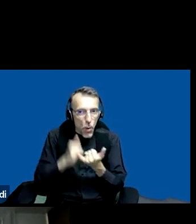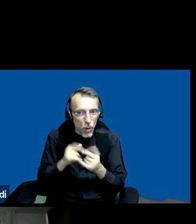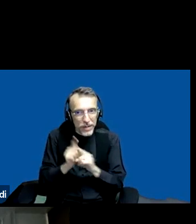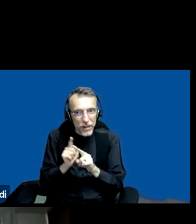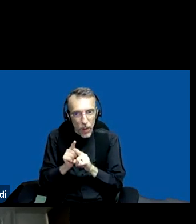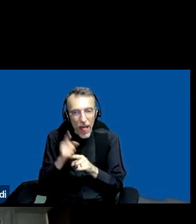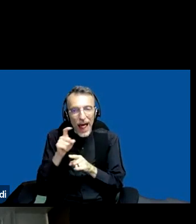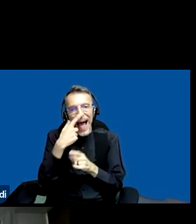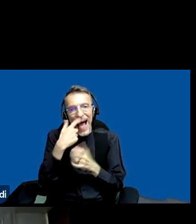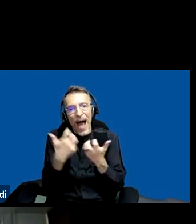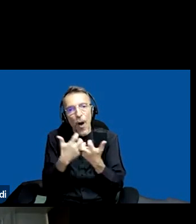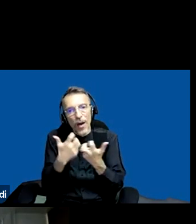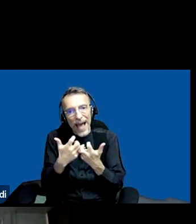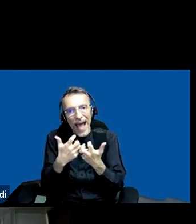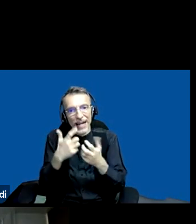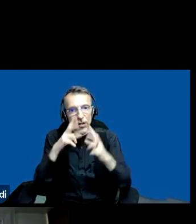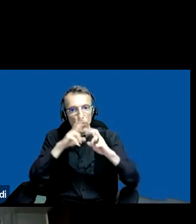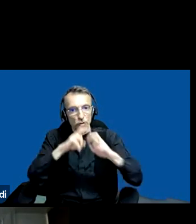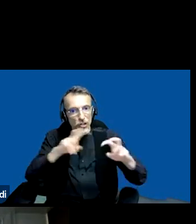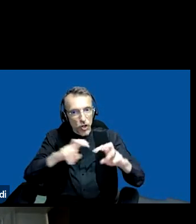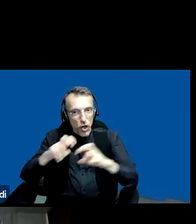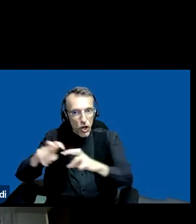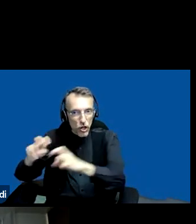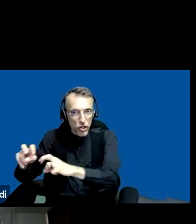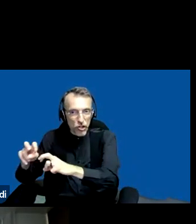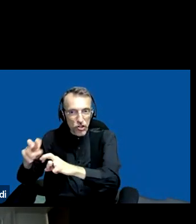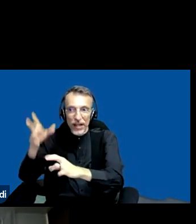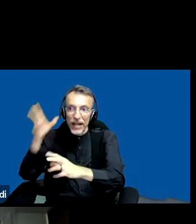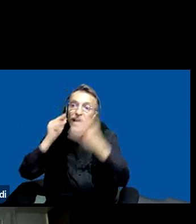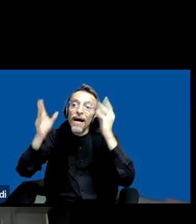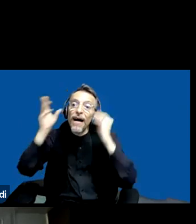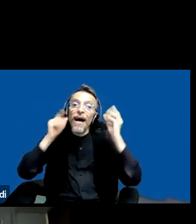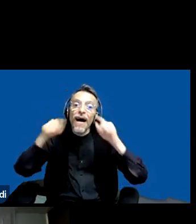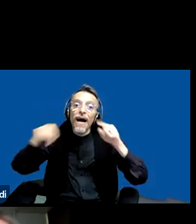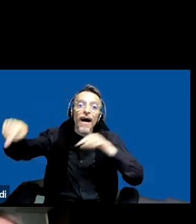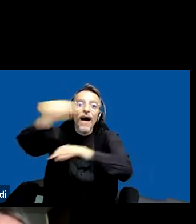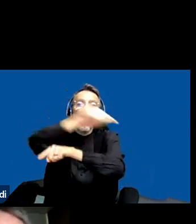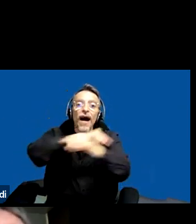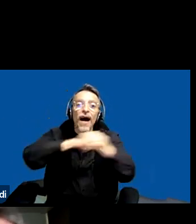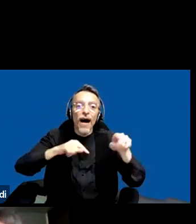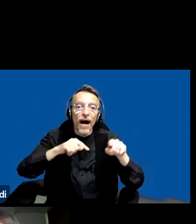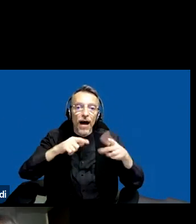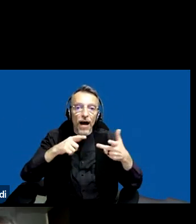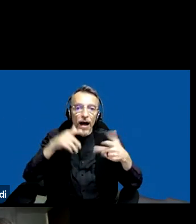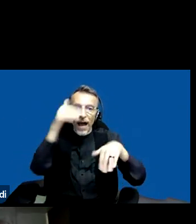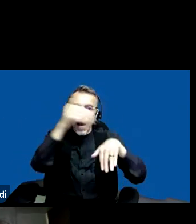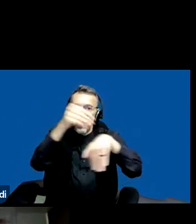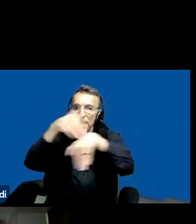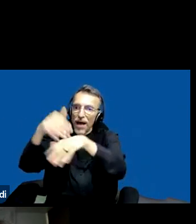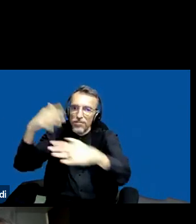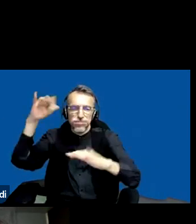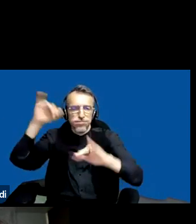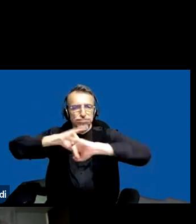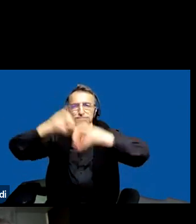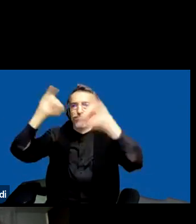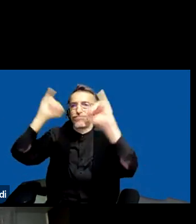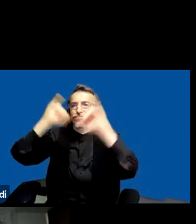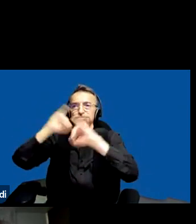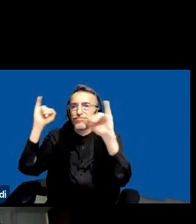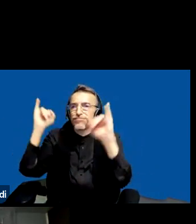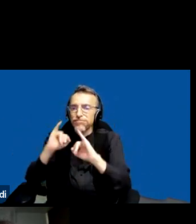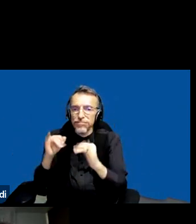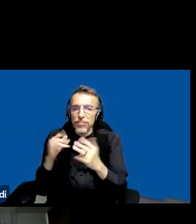we can best as researchers hear the voices of the people disproportionately impacted by COVID-19?